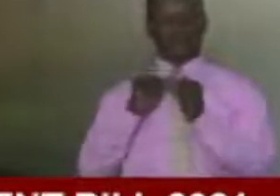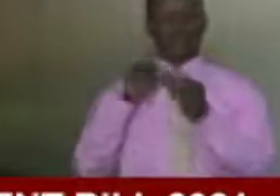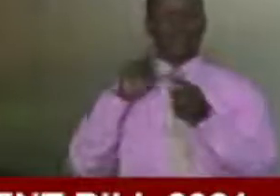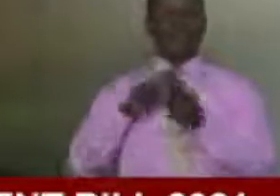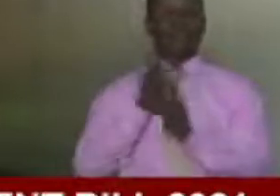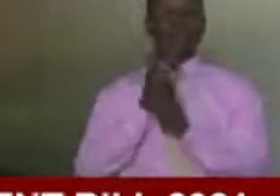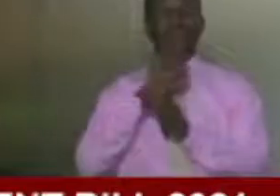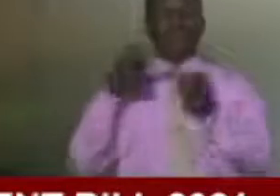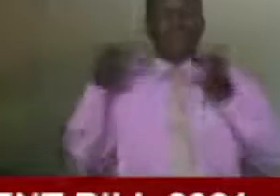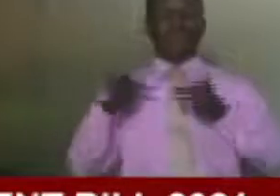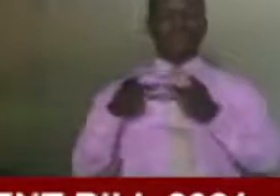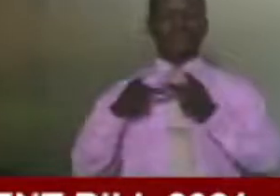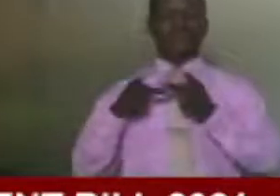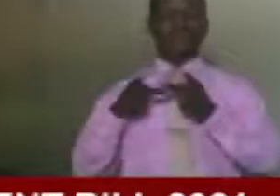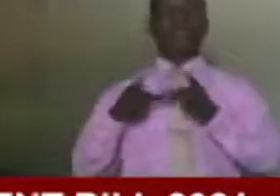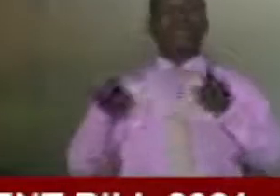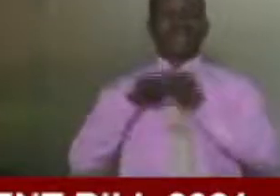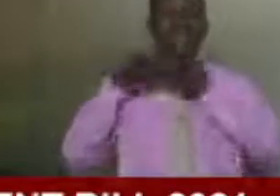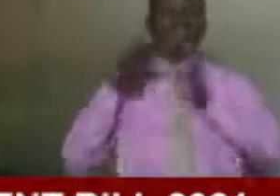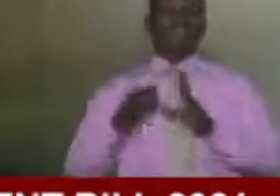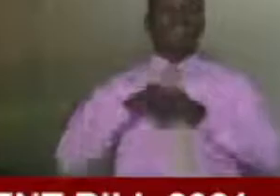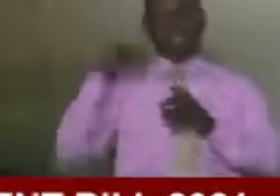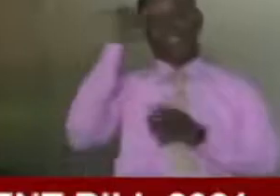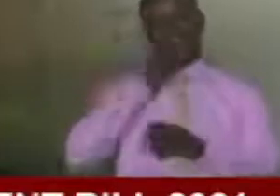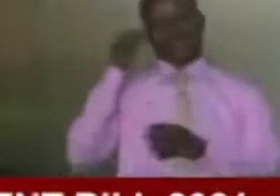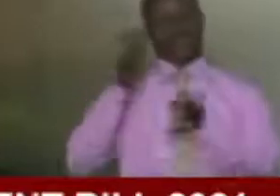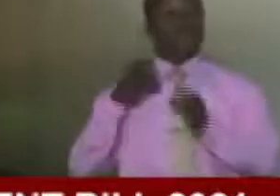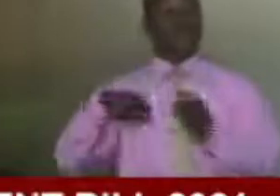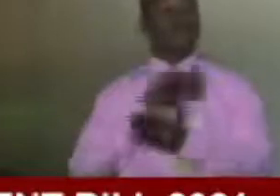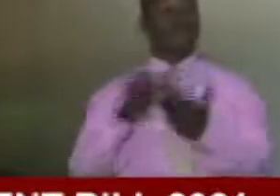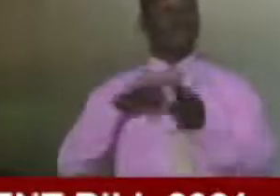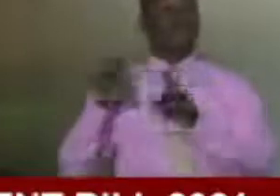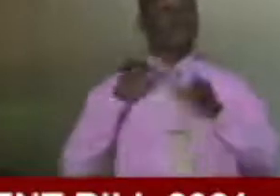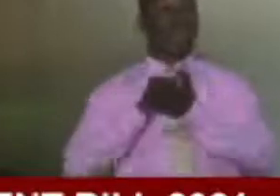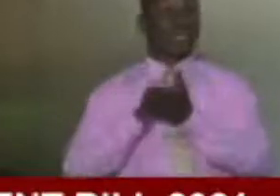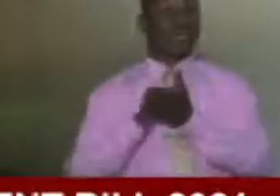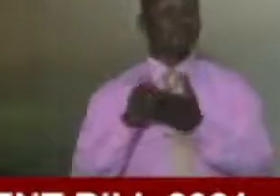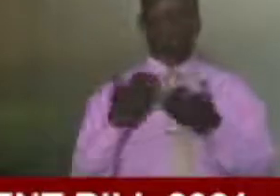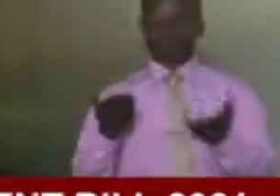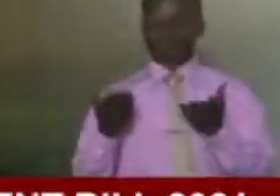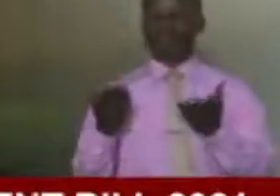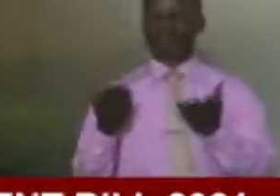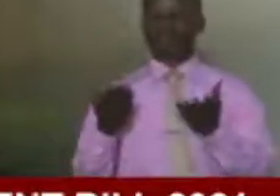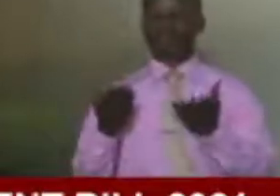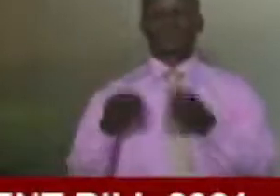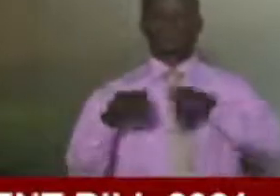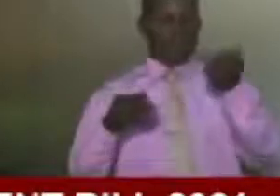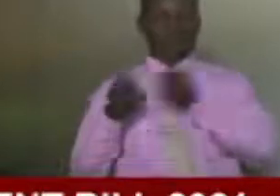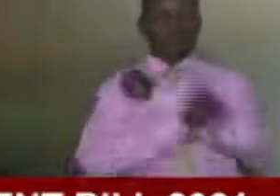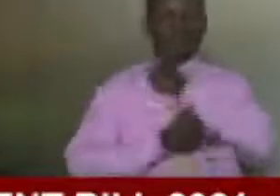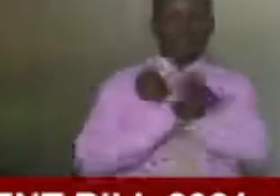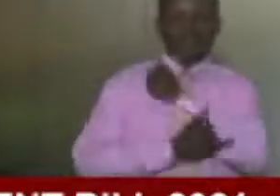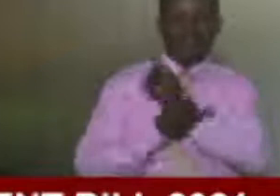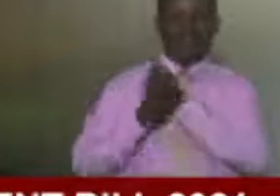in the sub-region. Because if we don't do that which we must do, then can you imagine Nigeria selling to other countries the beauty of a